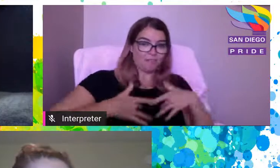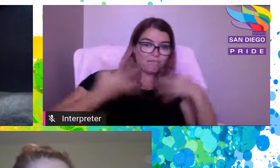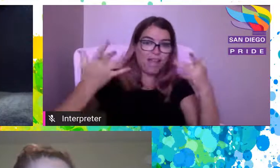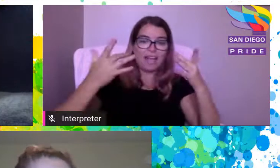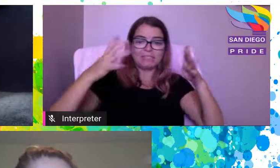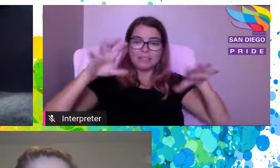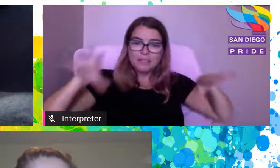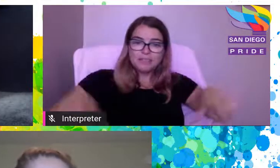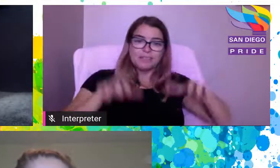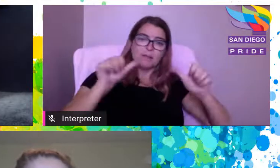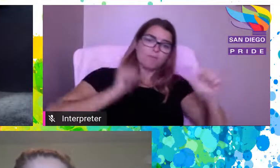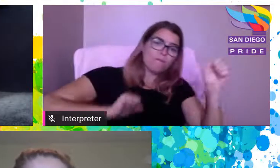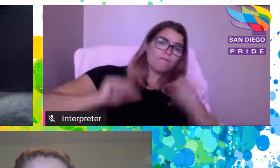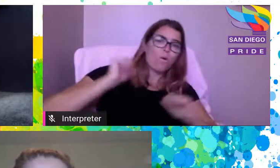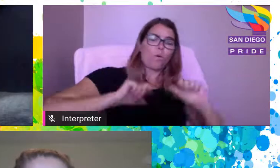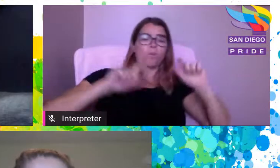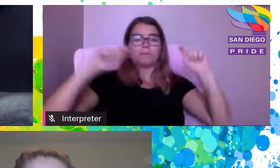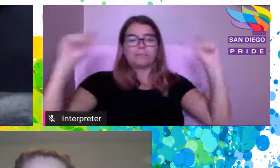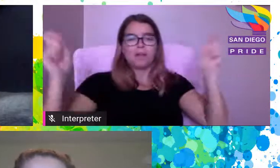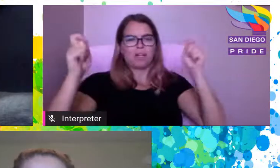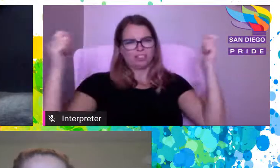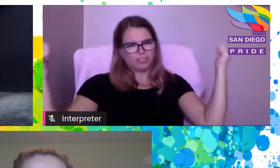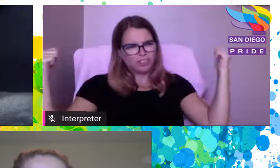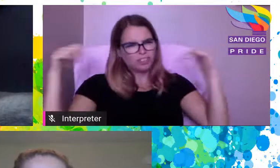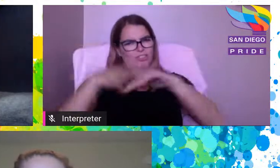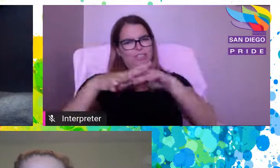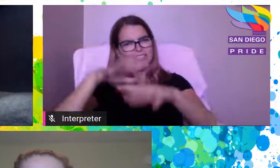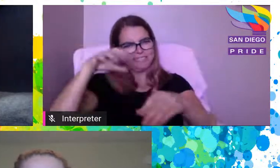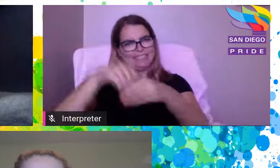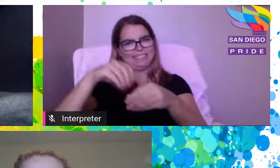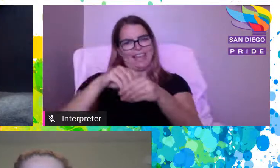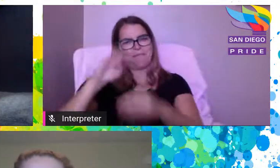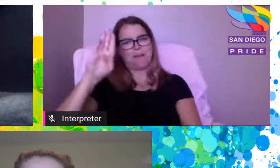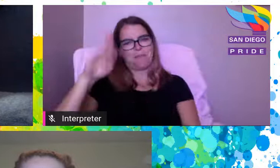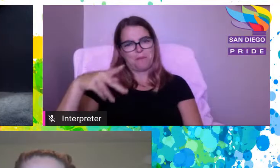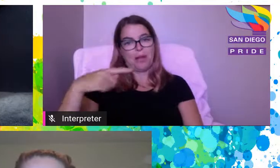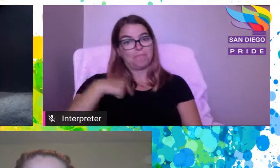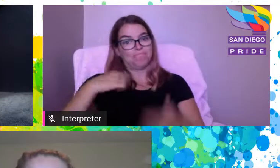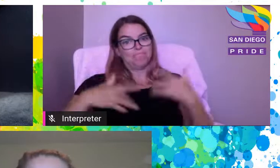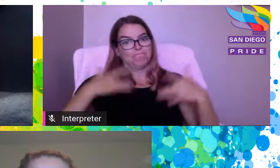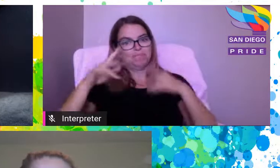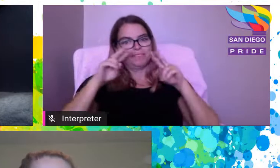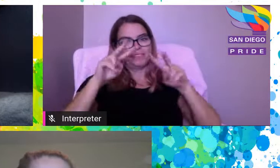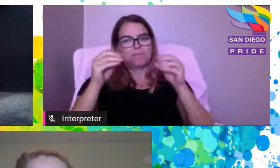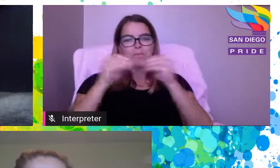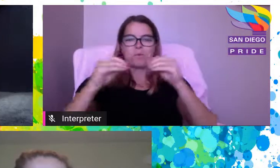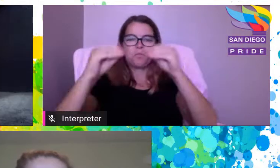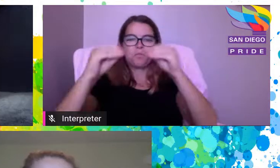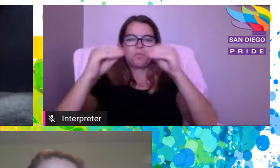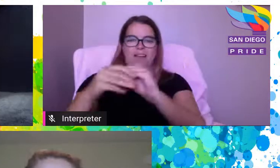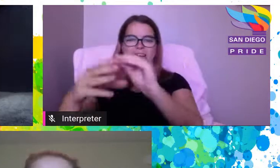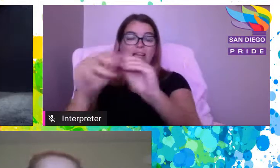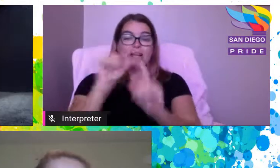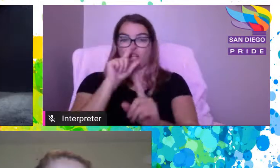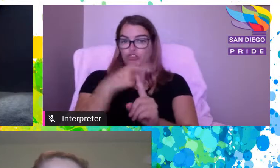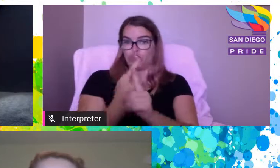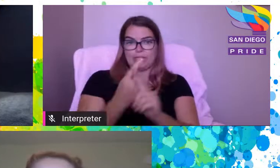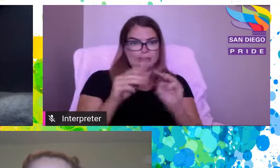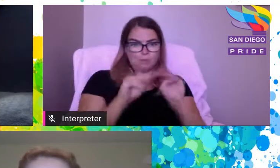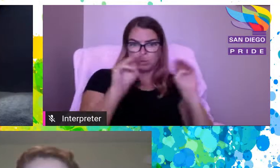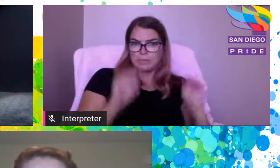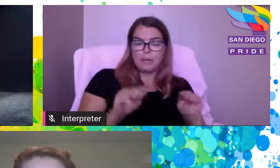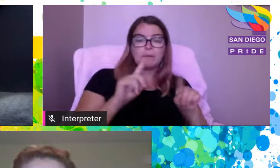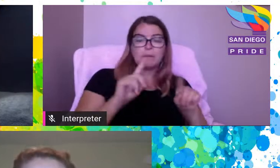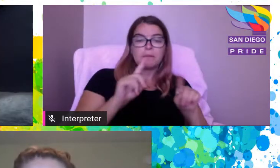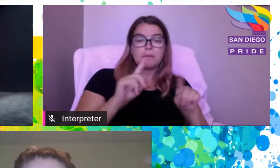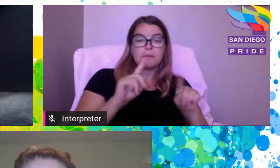and celebrations to the park. I'm really excited to see where it builds from here, not only in our museum, but in institutions around